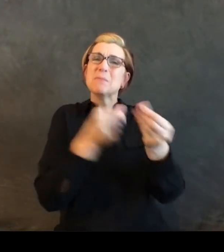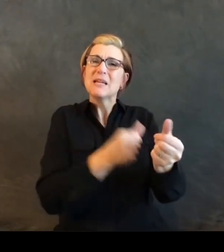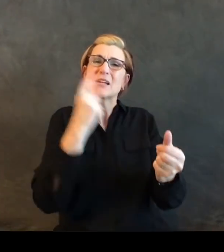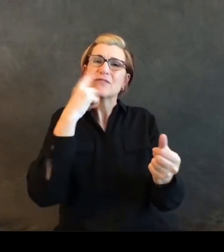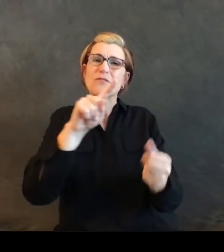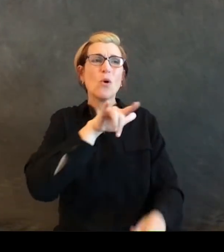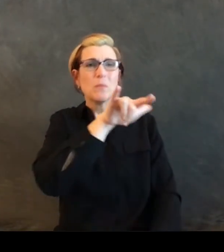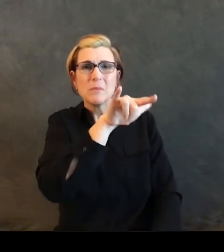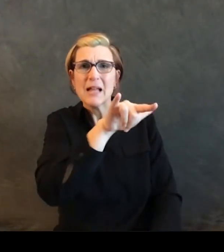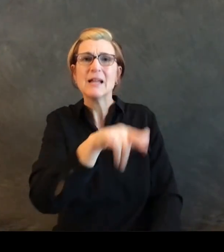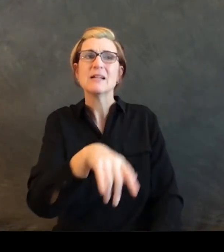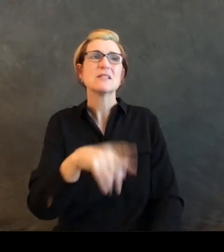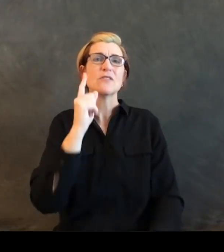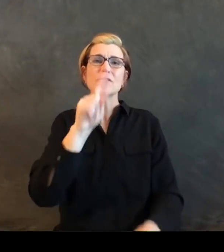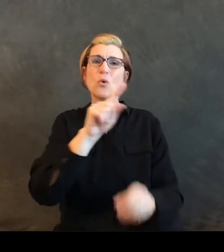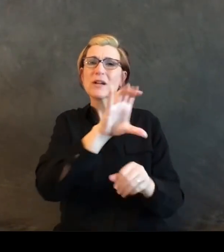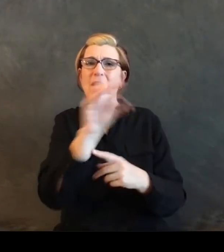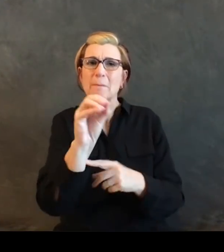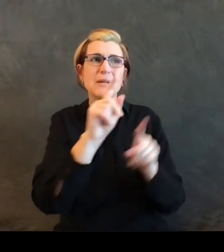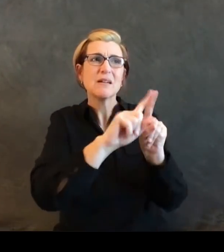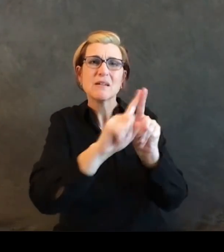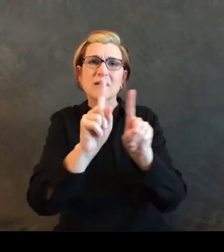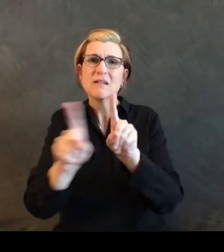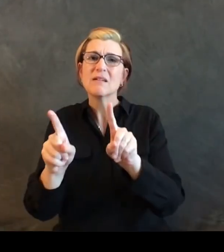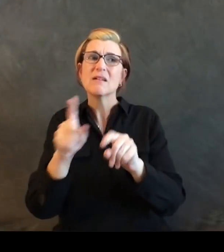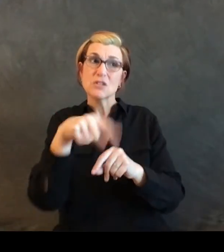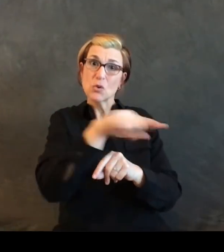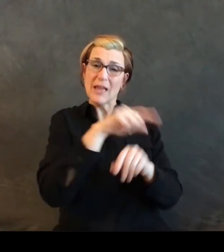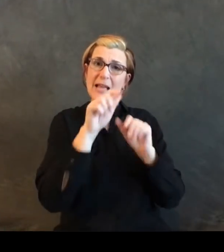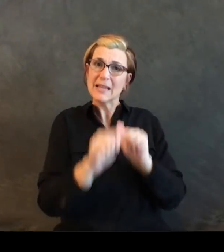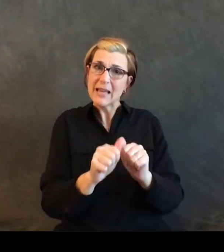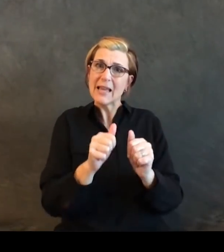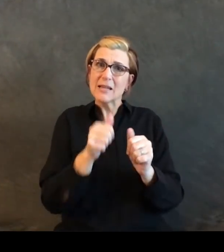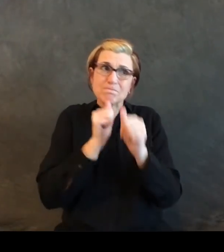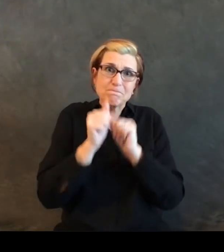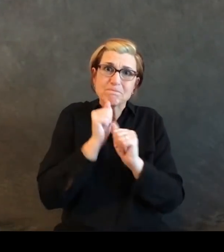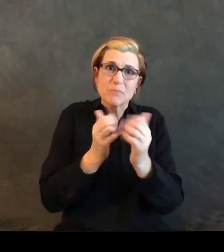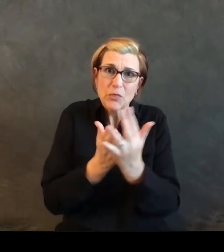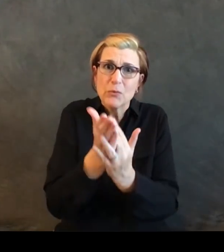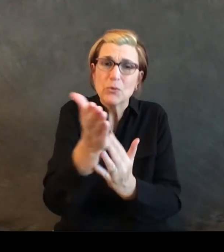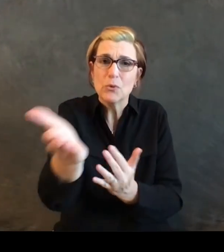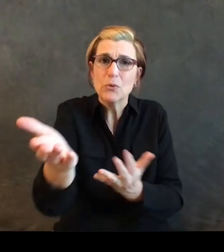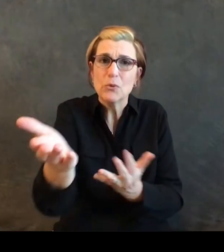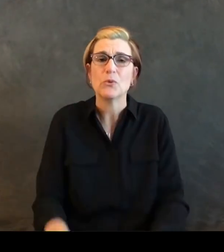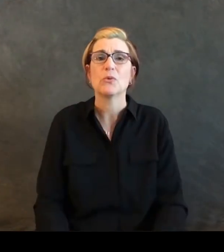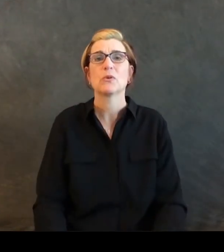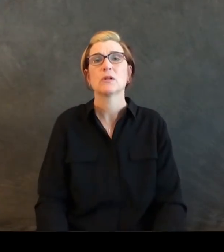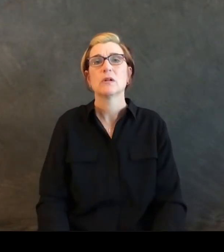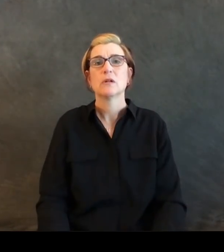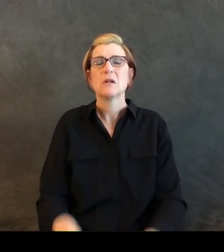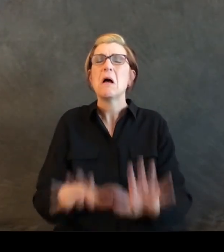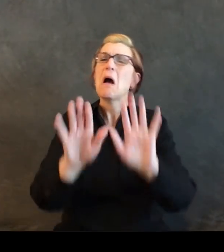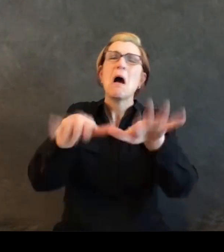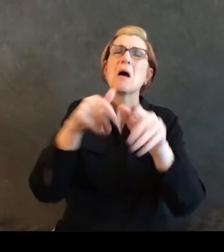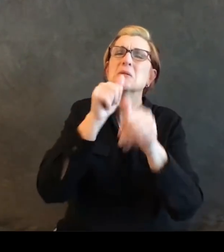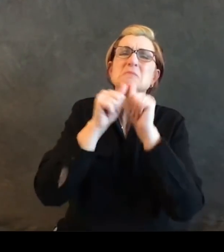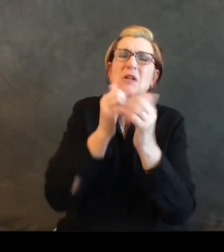rough patch. And I don't think it's going to end up being such a rough patch. I think it's going to, when we open, especially if we can open it, the sooner the